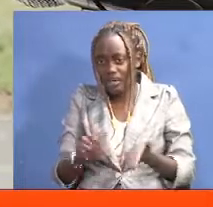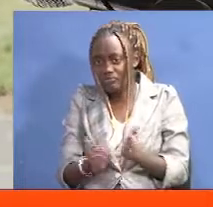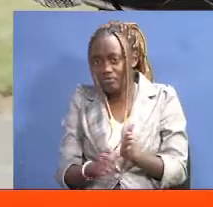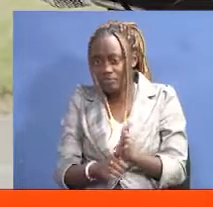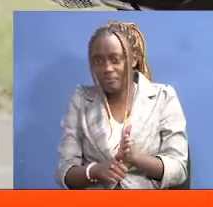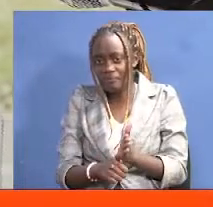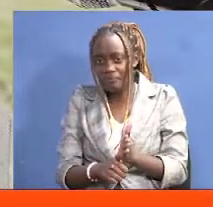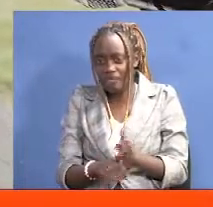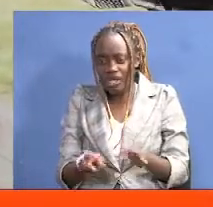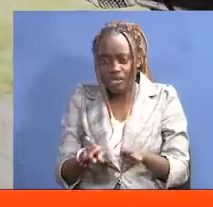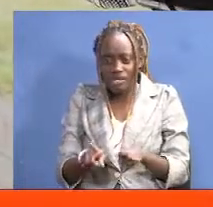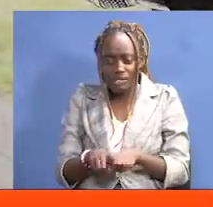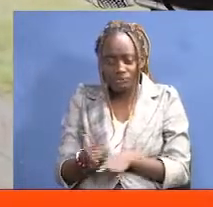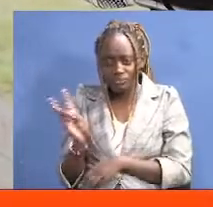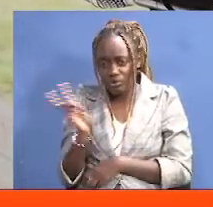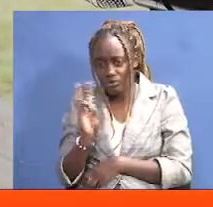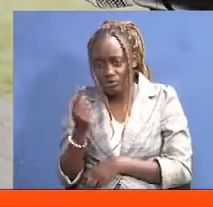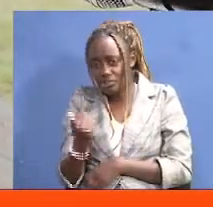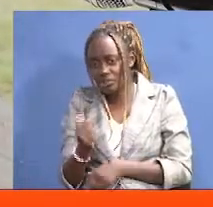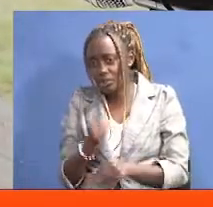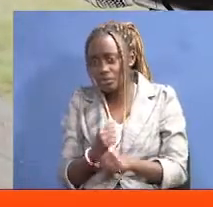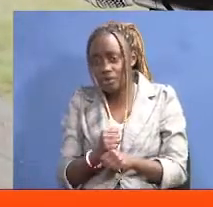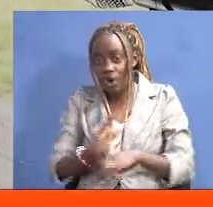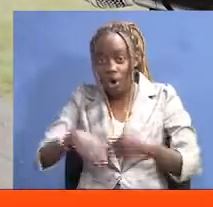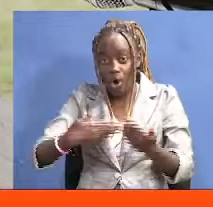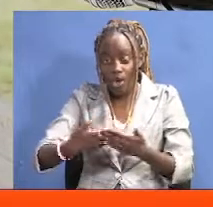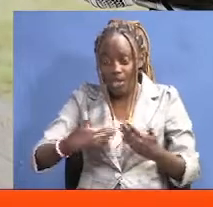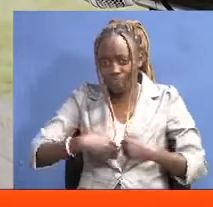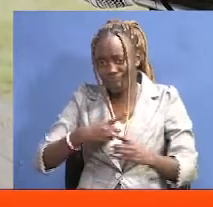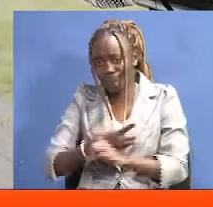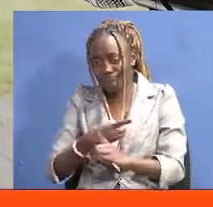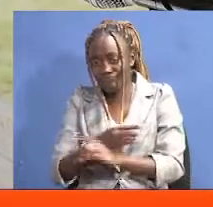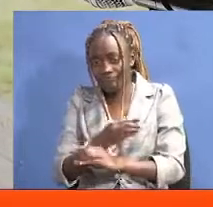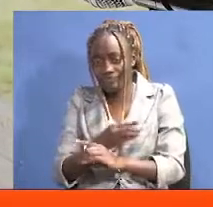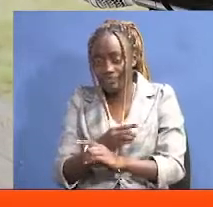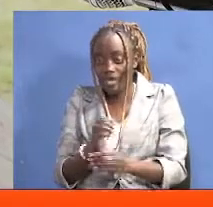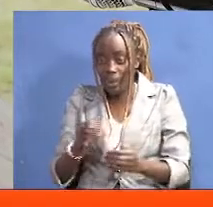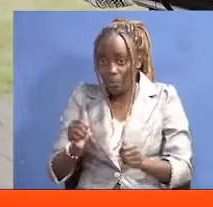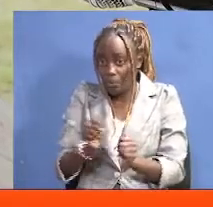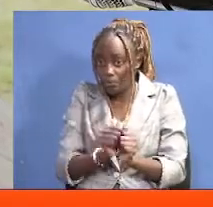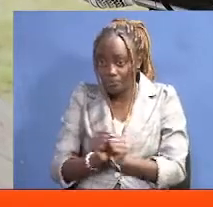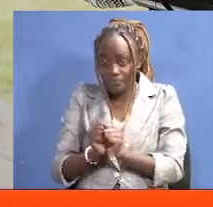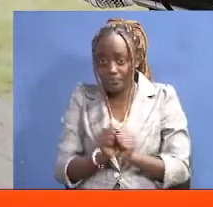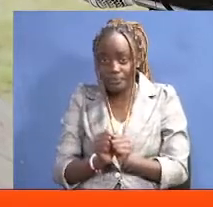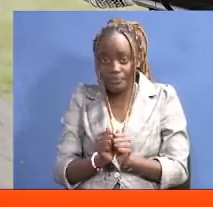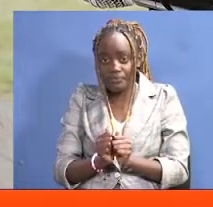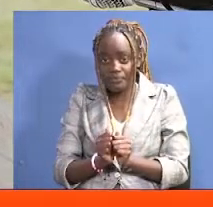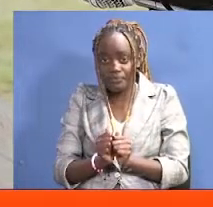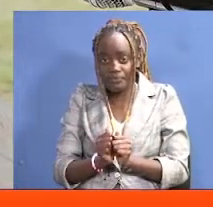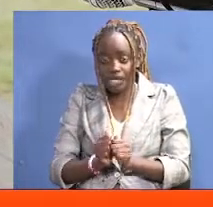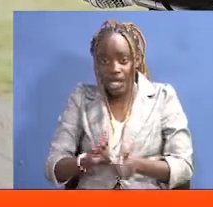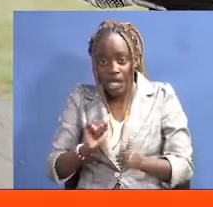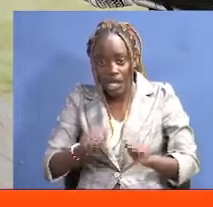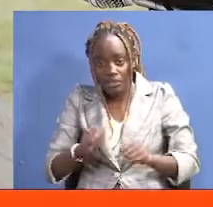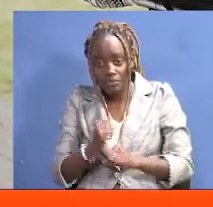here to look at what can each of us do, and we all have different resources that we can put together. Commit to what it is that your sector can